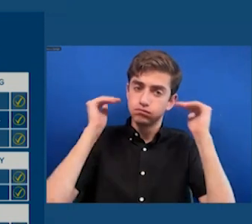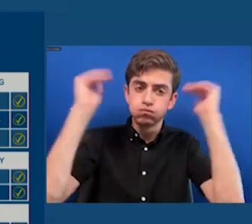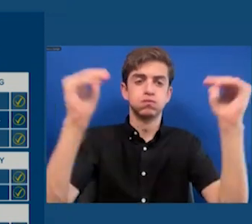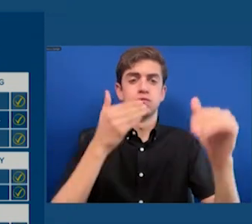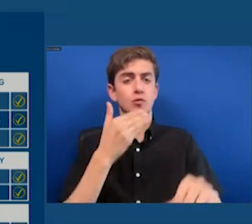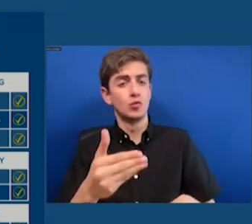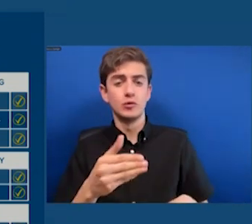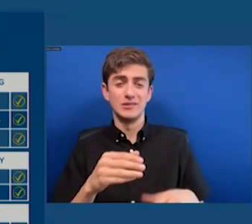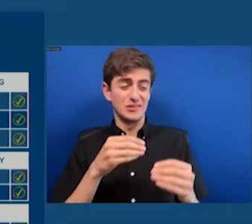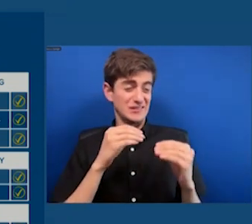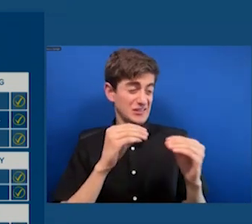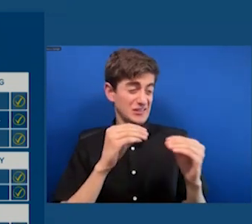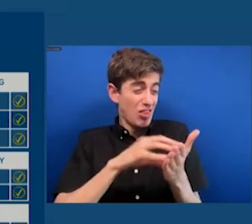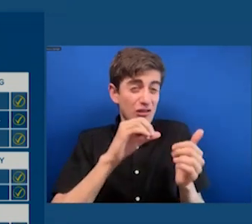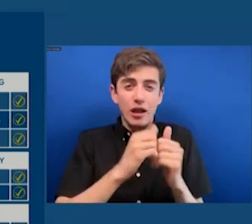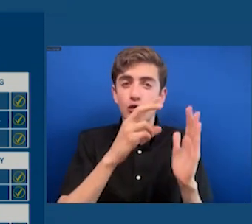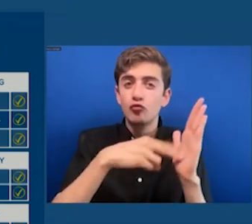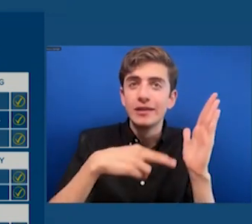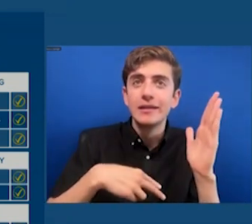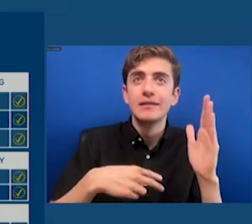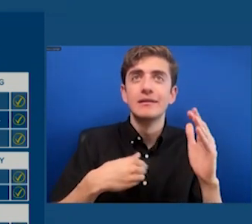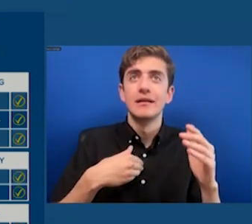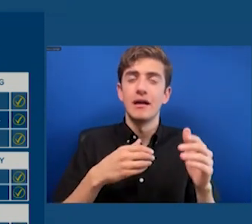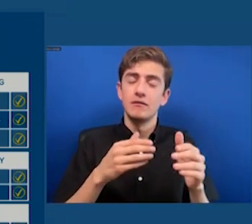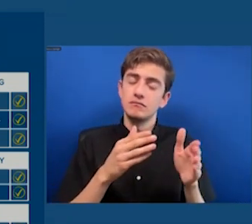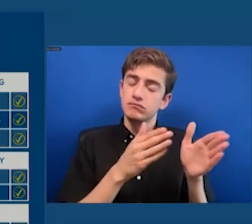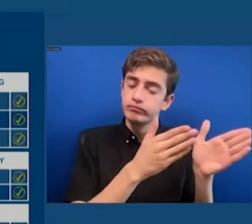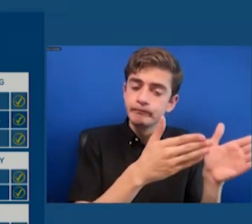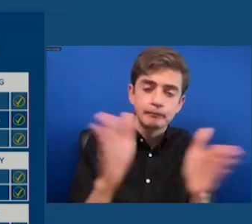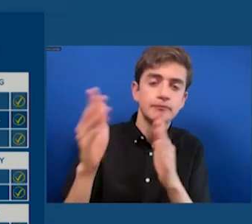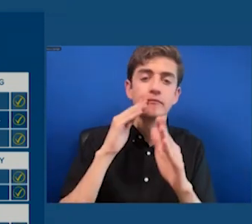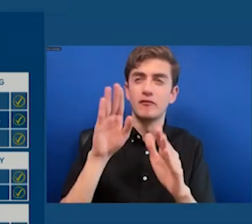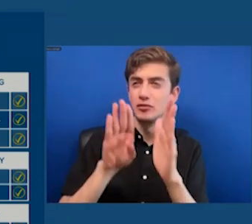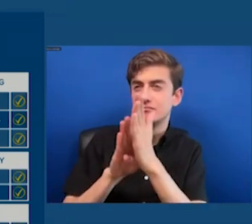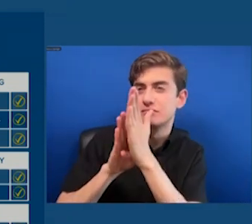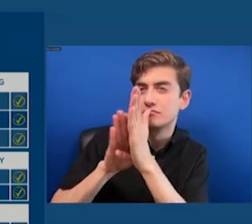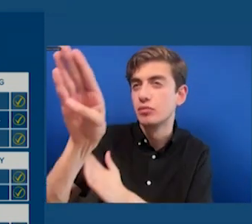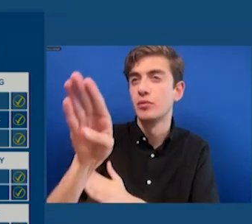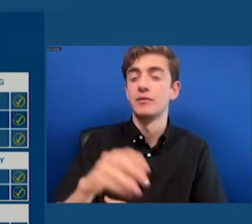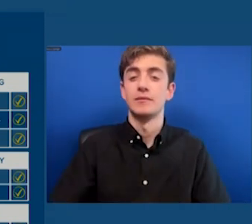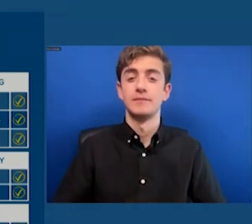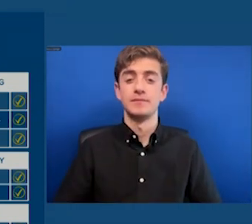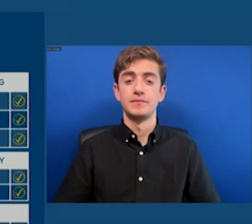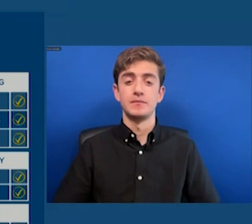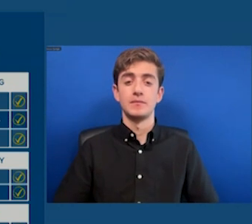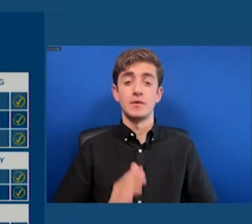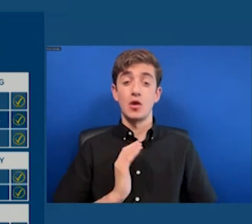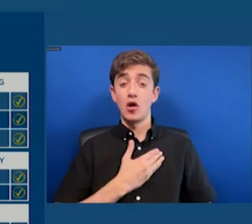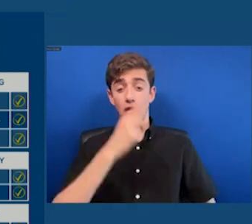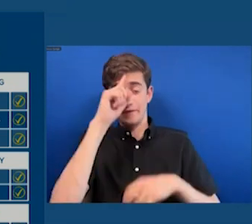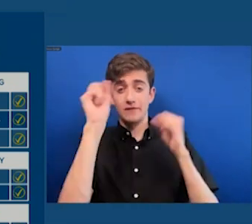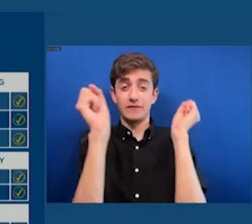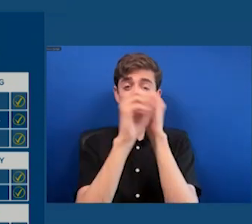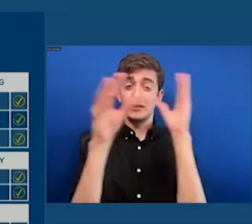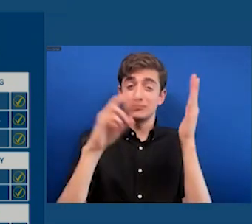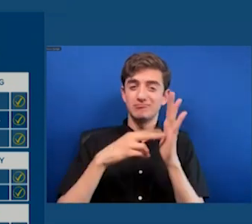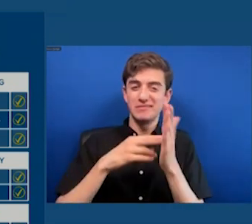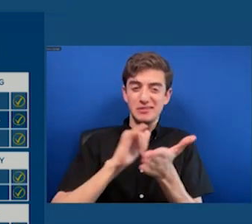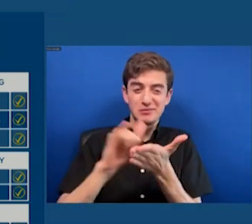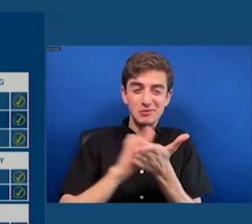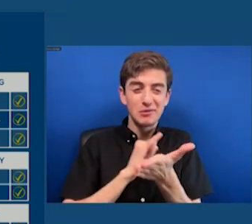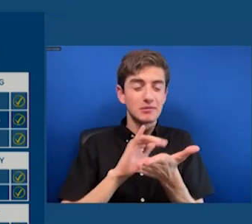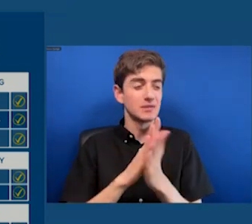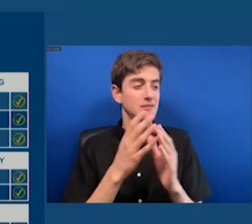success. Enacting our vision will make New York safer, more affordable, more livable, not just today,